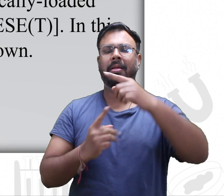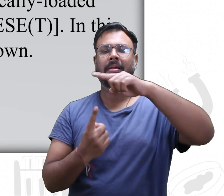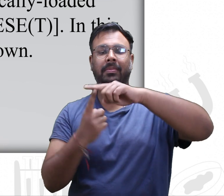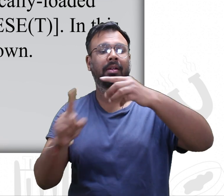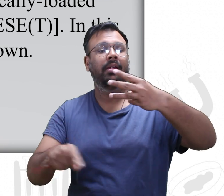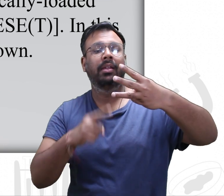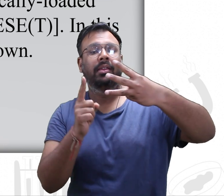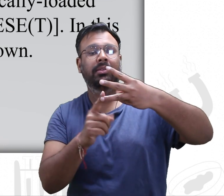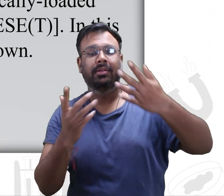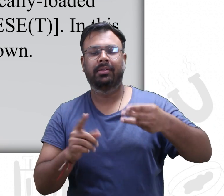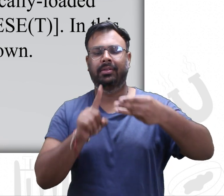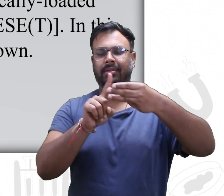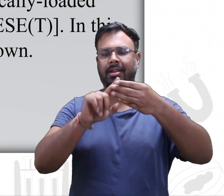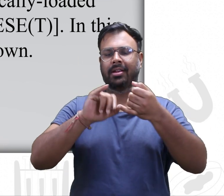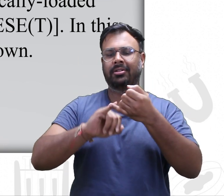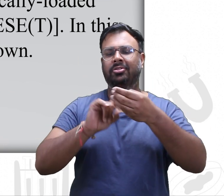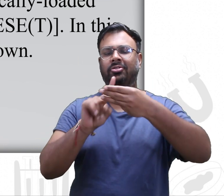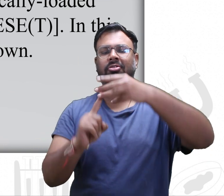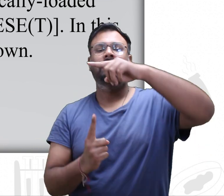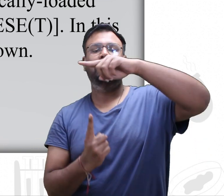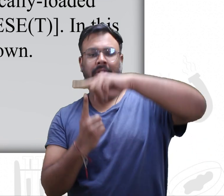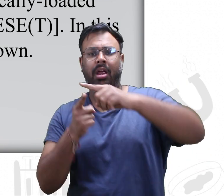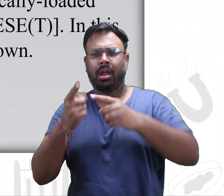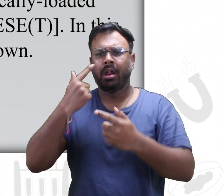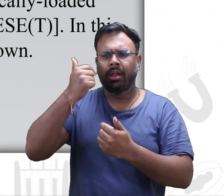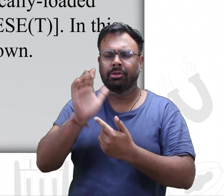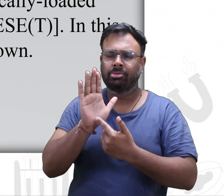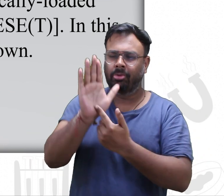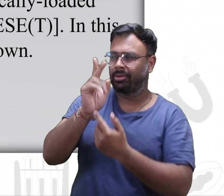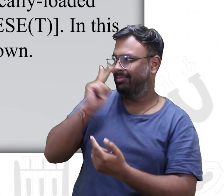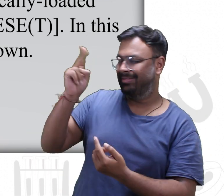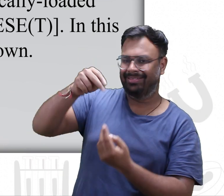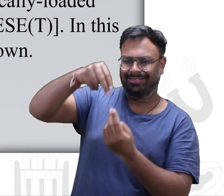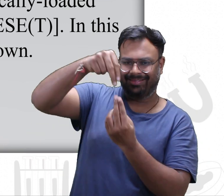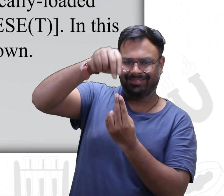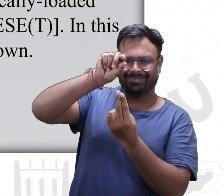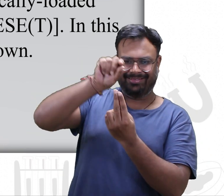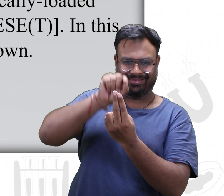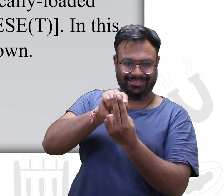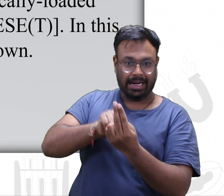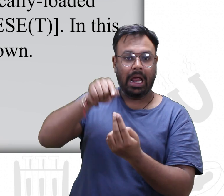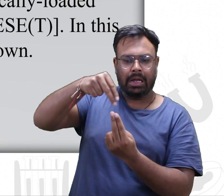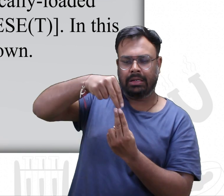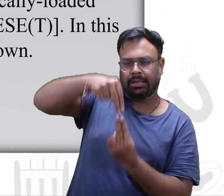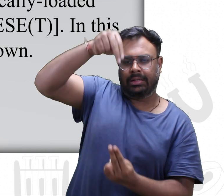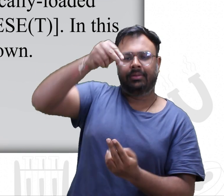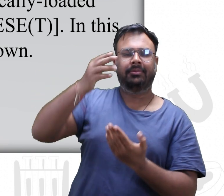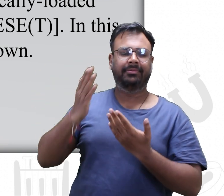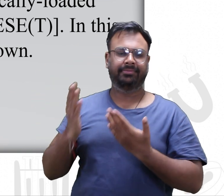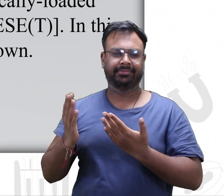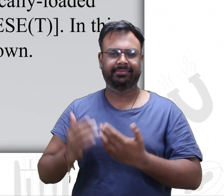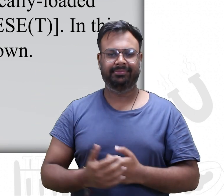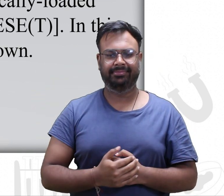tension specimen, M, T, and eccentrically loaded single-edge crack tension specimen, ESE, T.